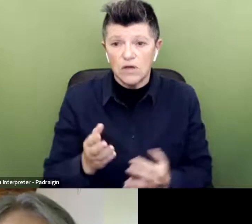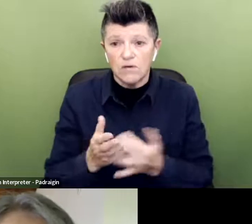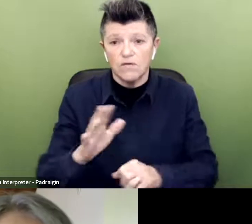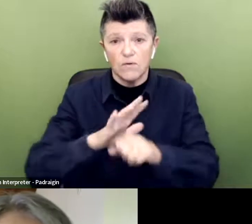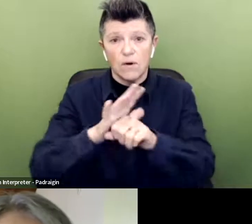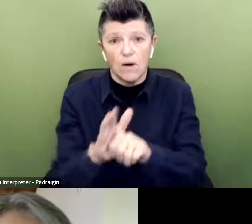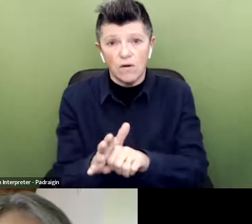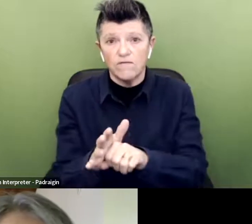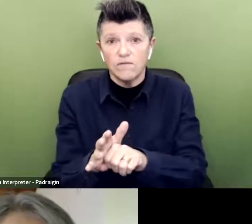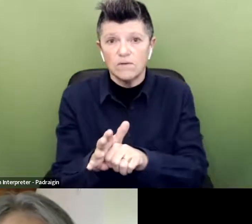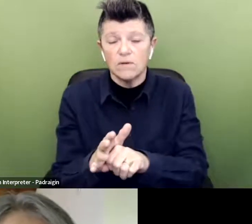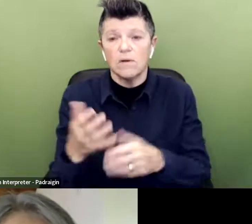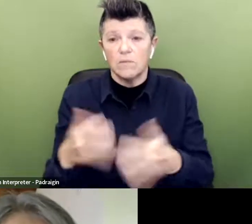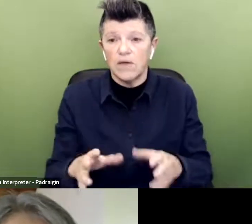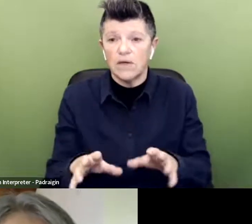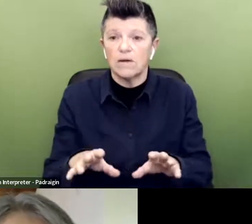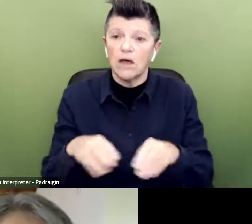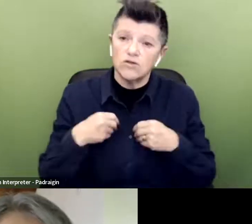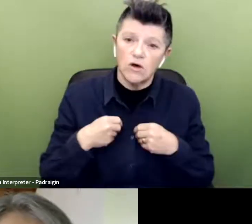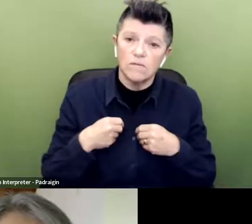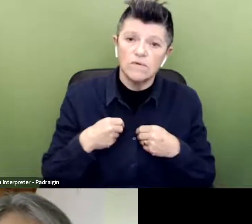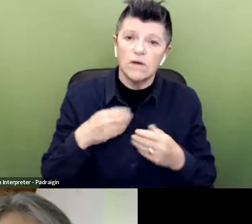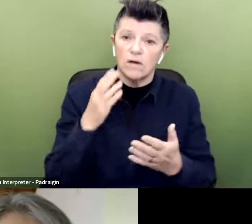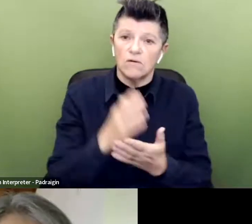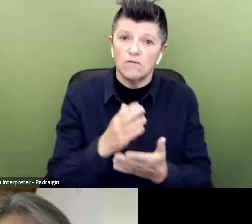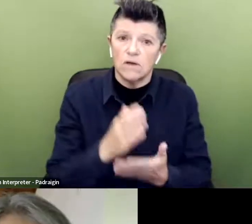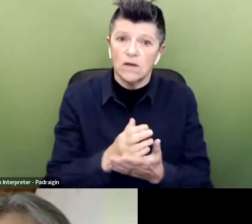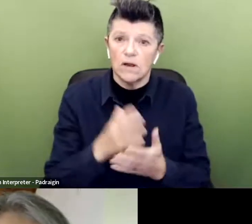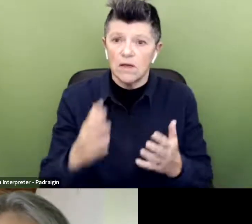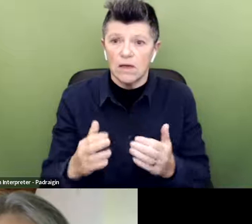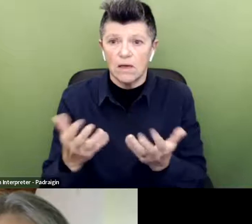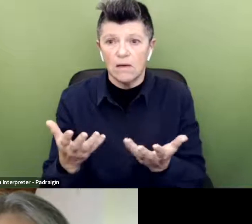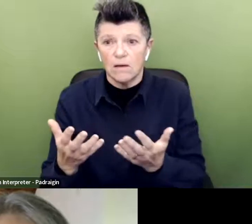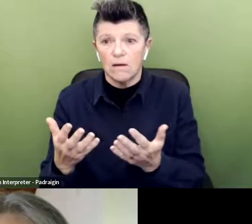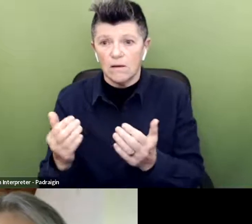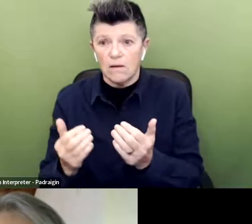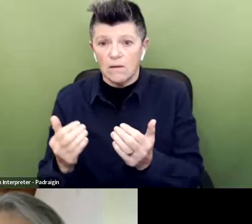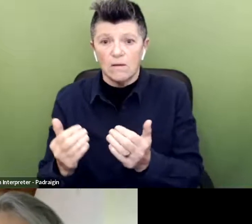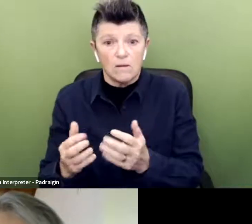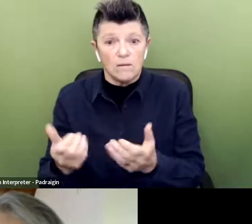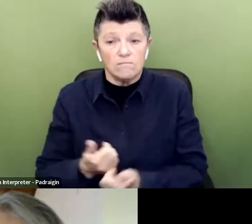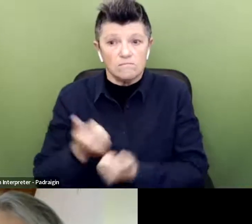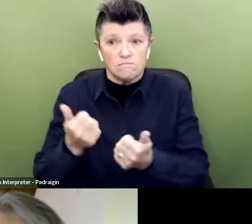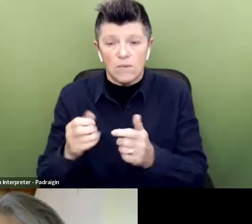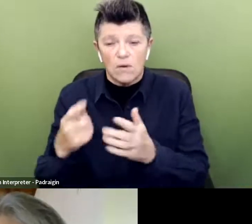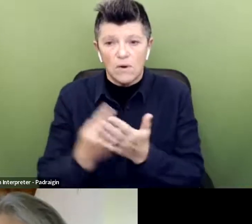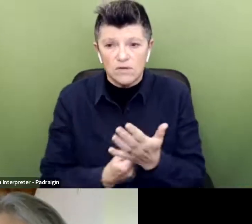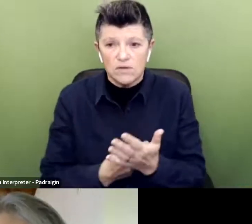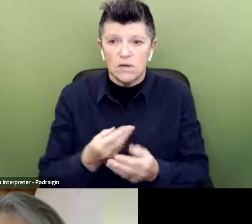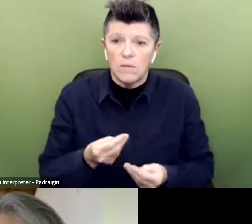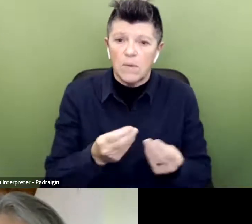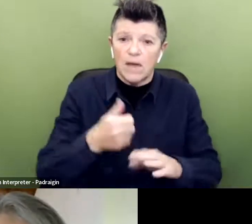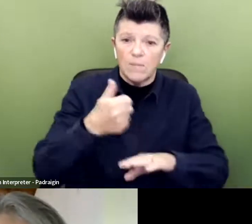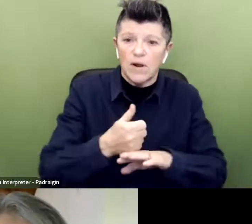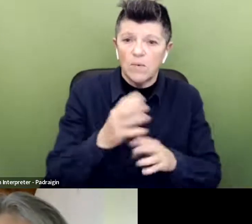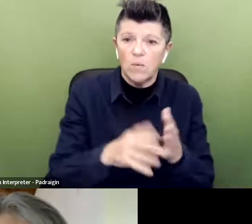COVID adopted a very expansionary policy that paid 3/5 of the minimum wage